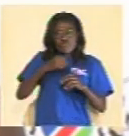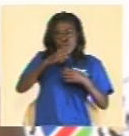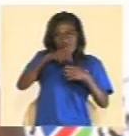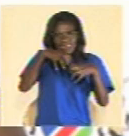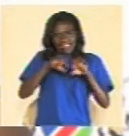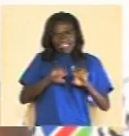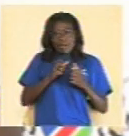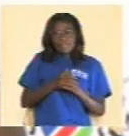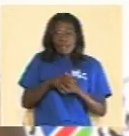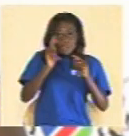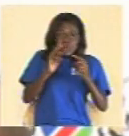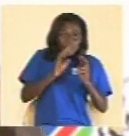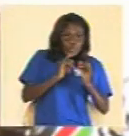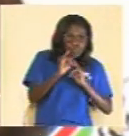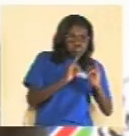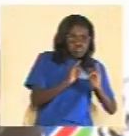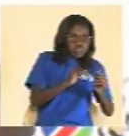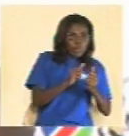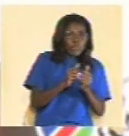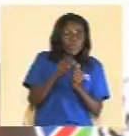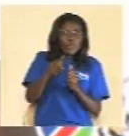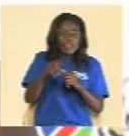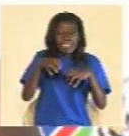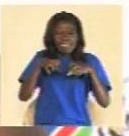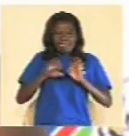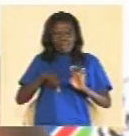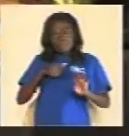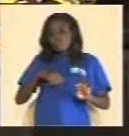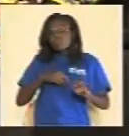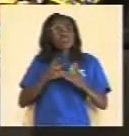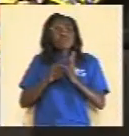interview, Dr. Haitembu, what is leprosy that you're talking about?